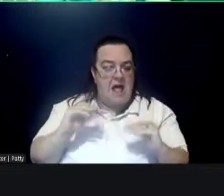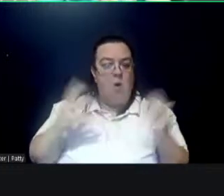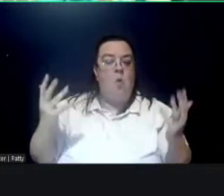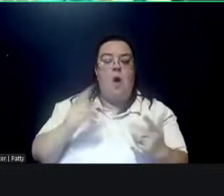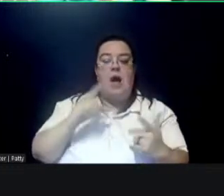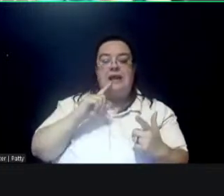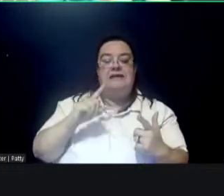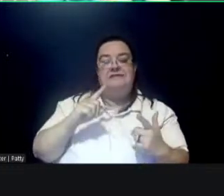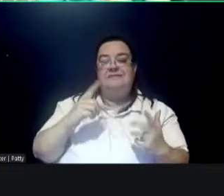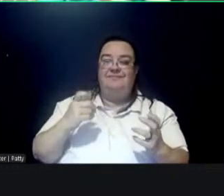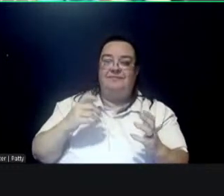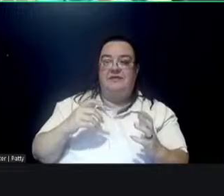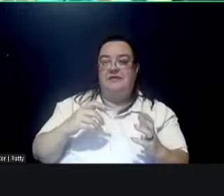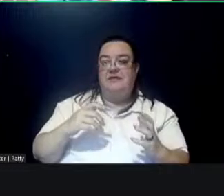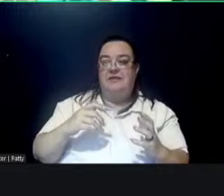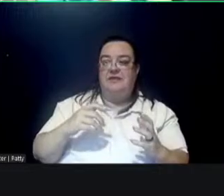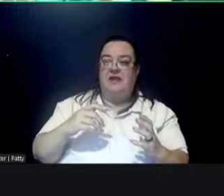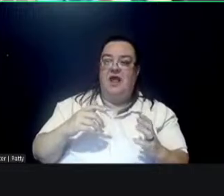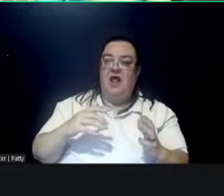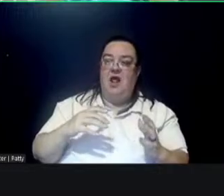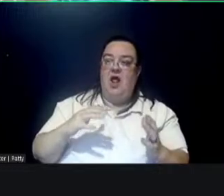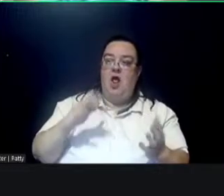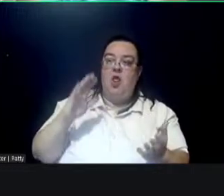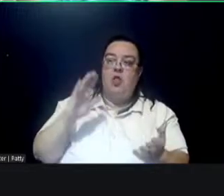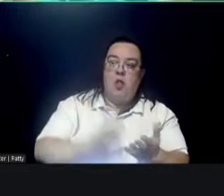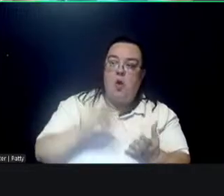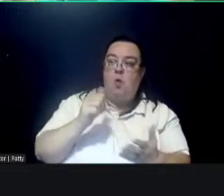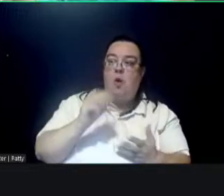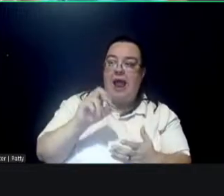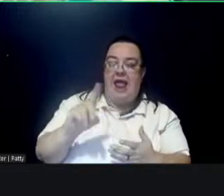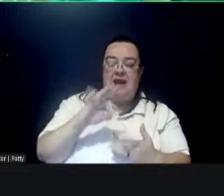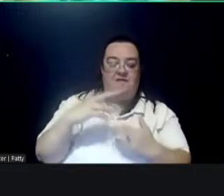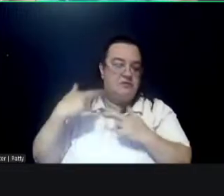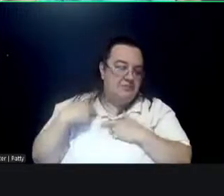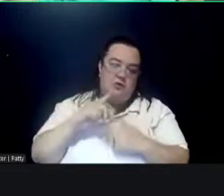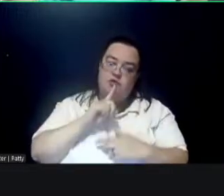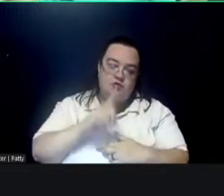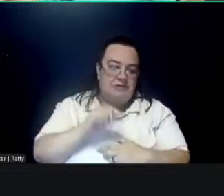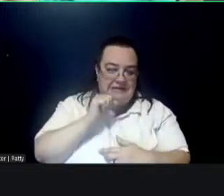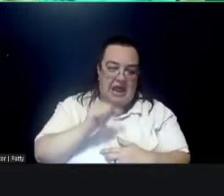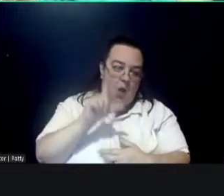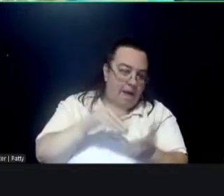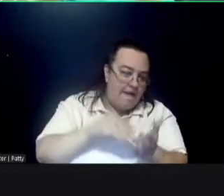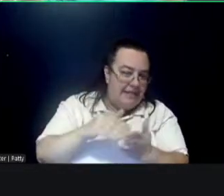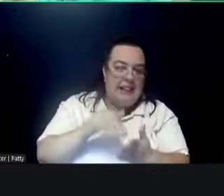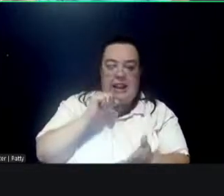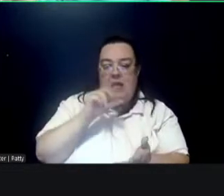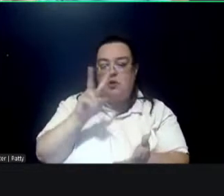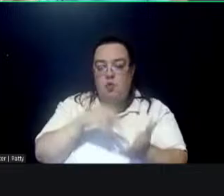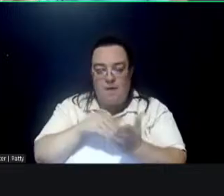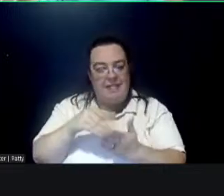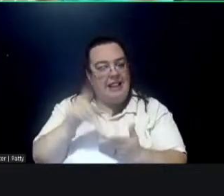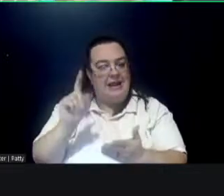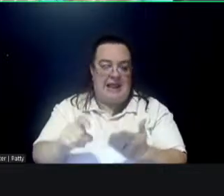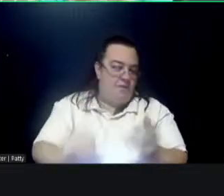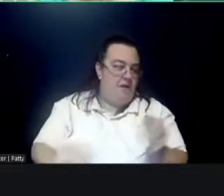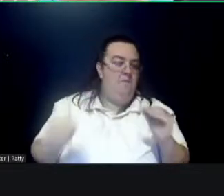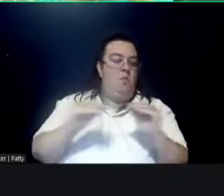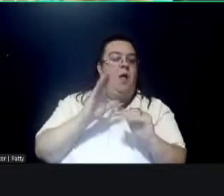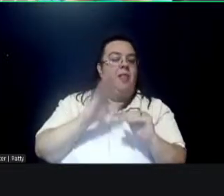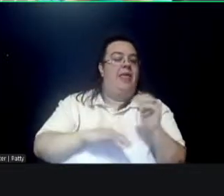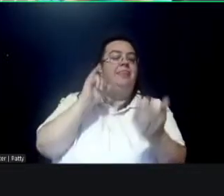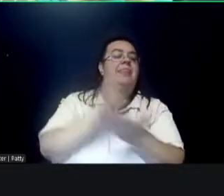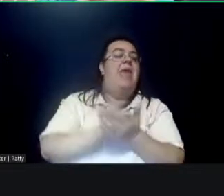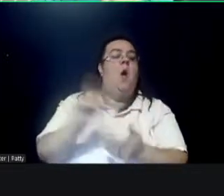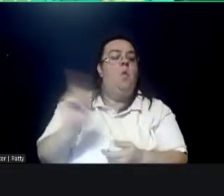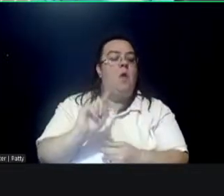lower end of responsible fund balance? Surely it's not $1 million. It's not $2 million. It's got to be much higher than that. Well, where